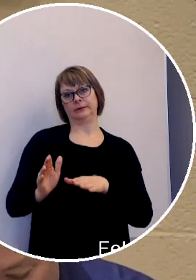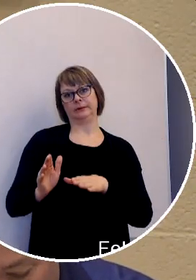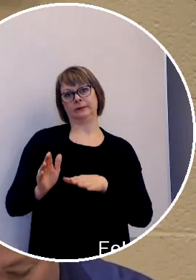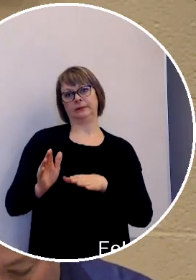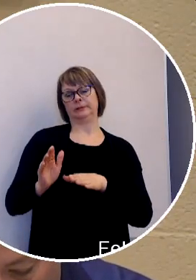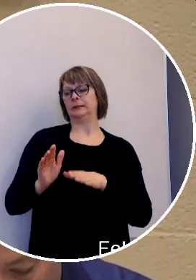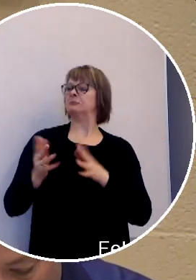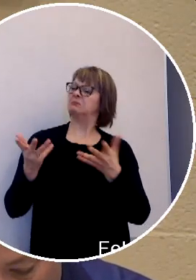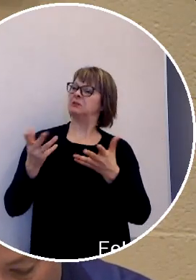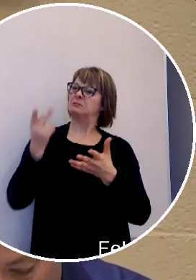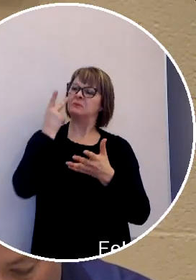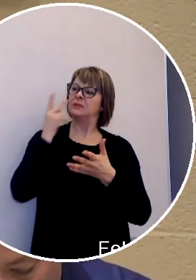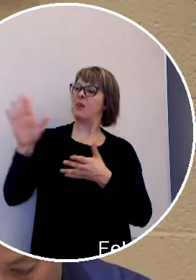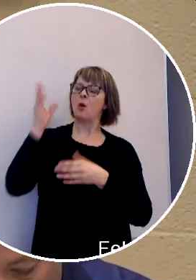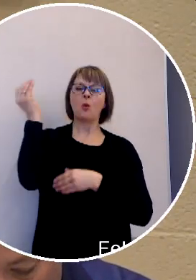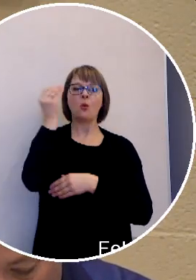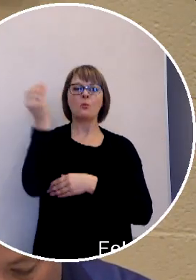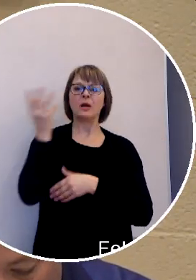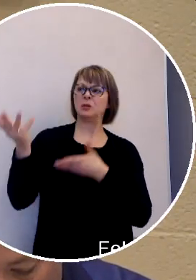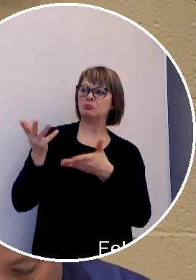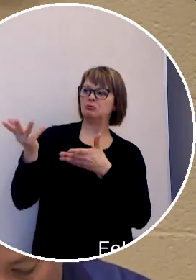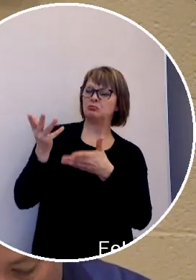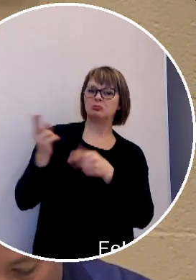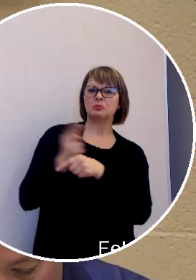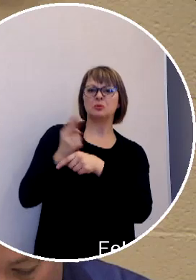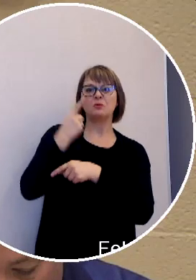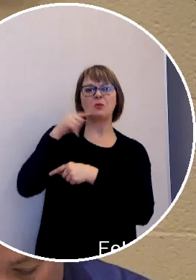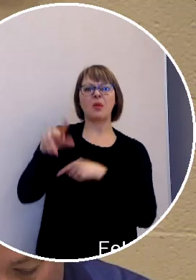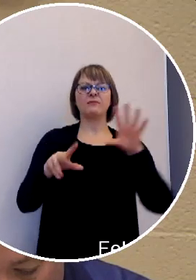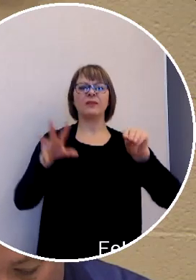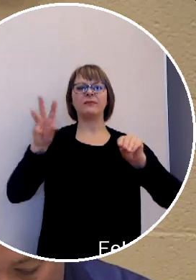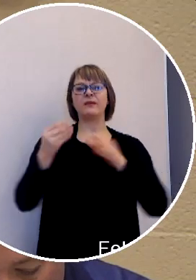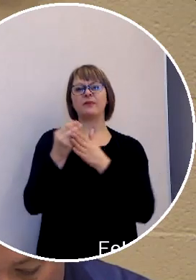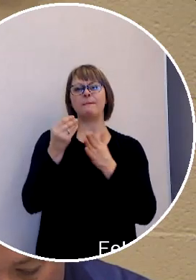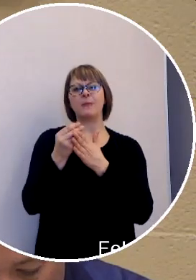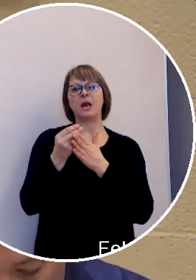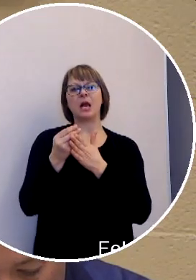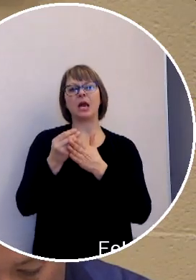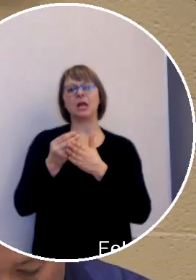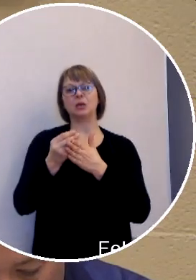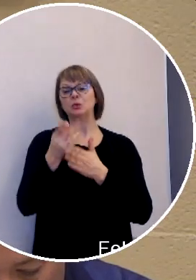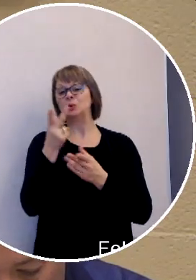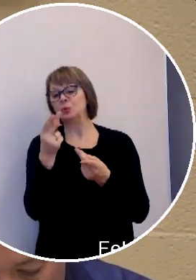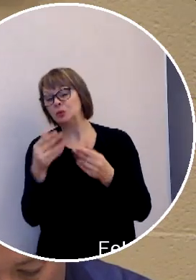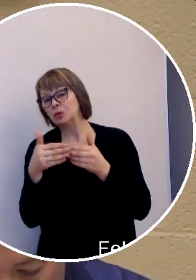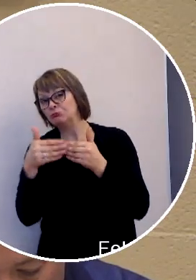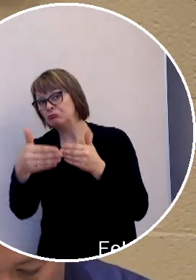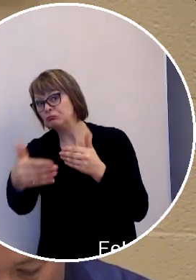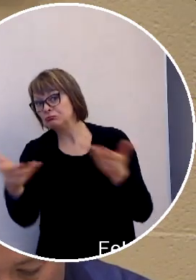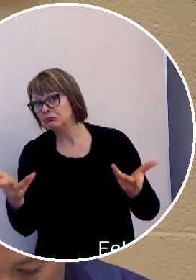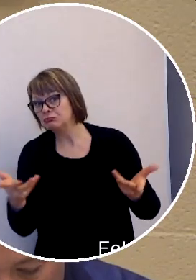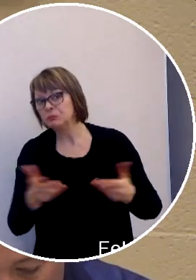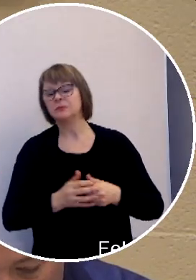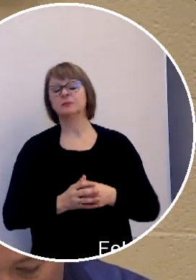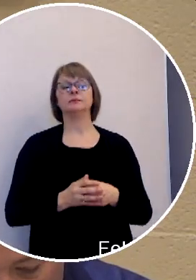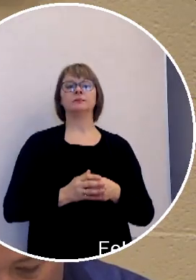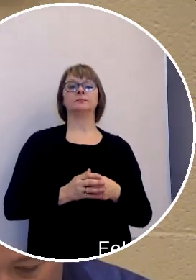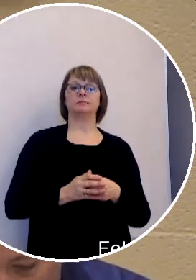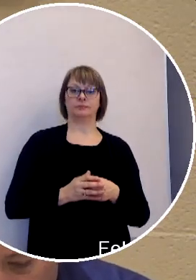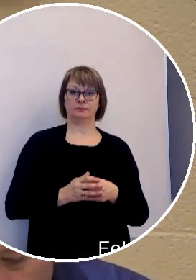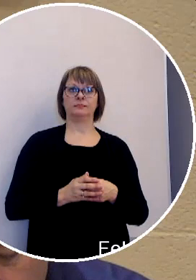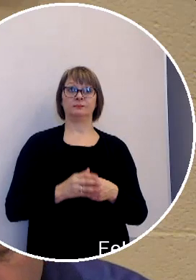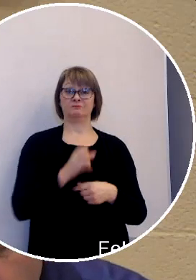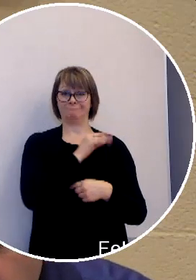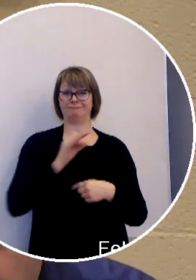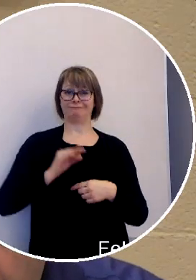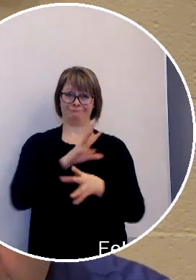exchange to get their opinions on the use of the 50-50 money going forward. That's the lottery that